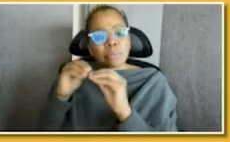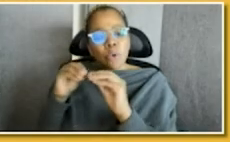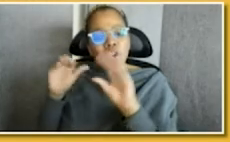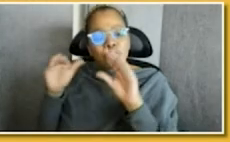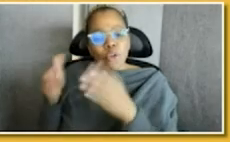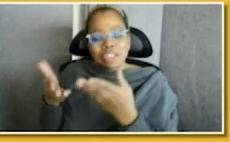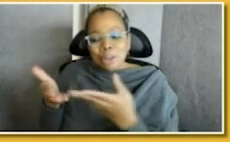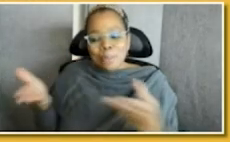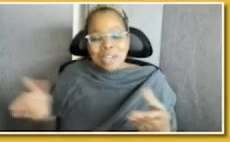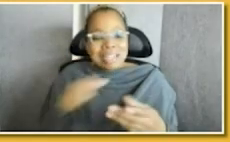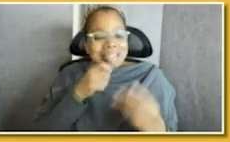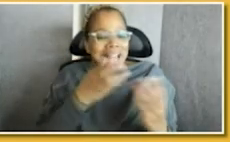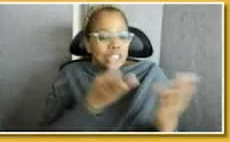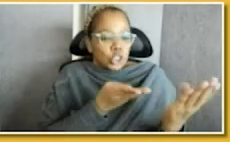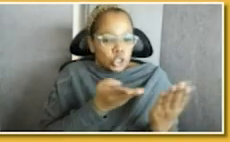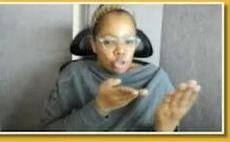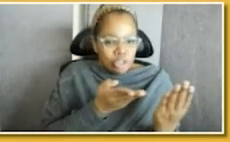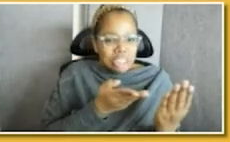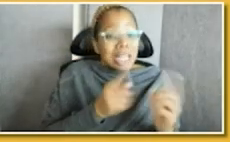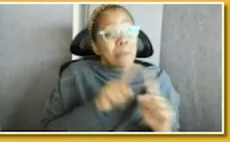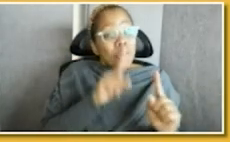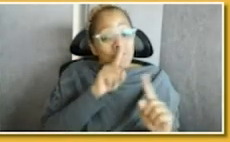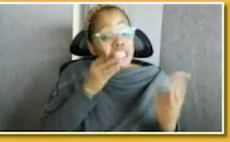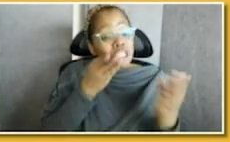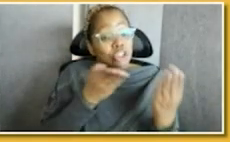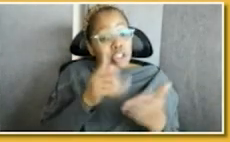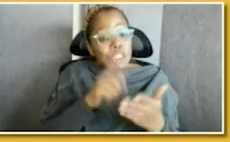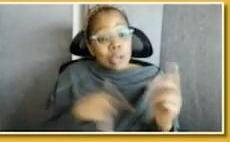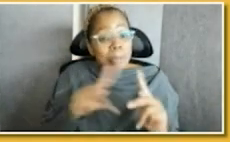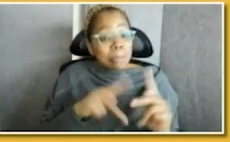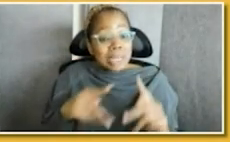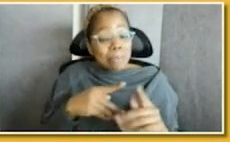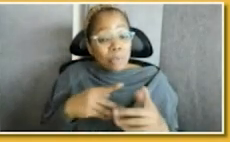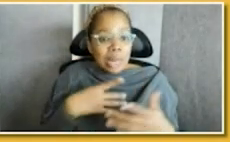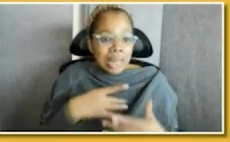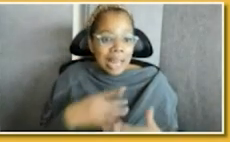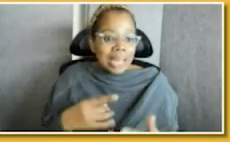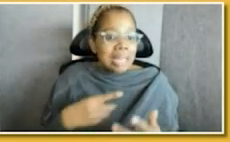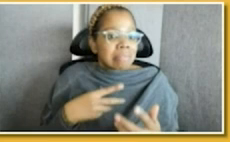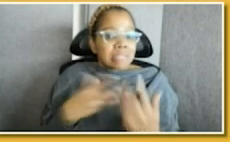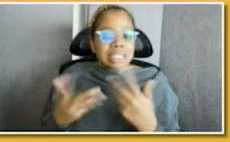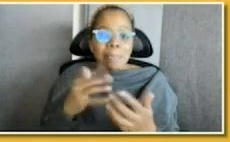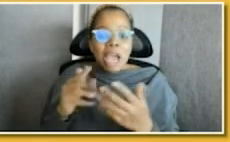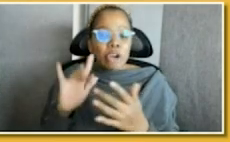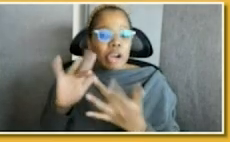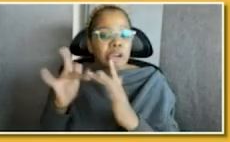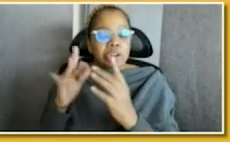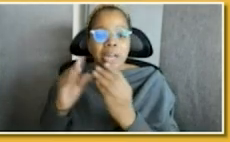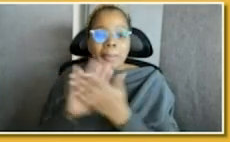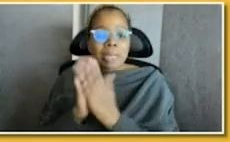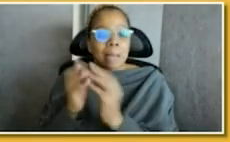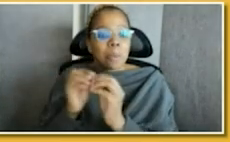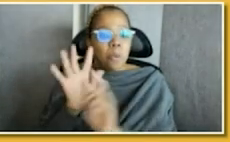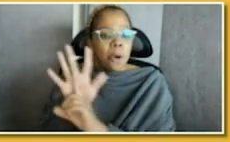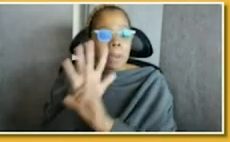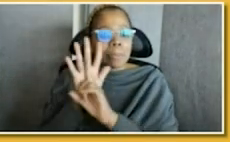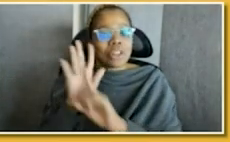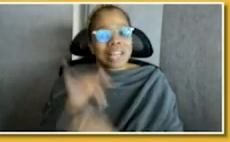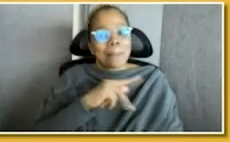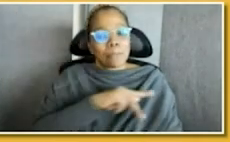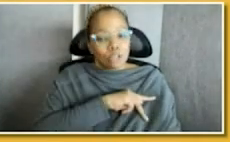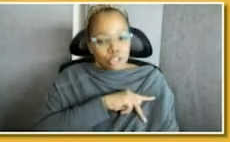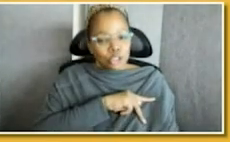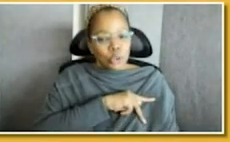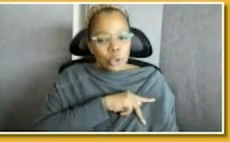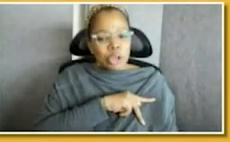what people really appreciate. I mean, even with the rise of the internet and such, I think that personal touch that comes with the Postal